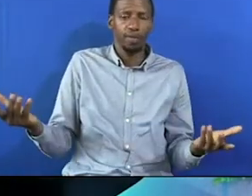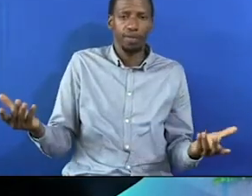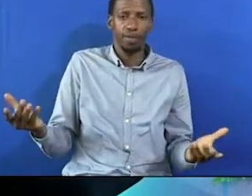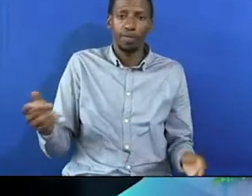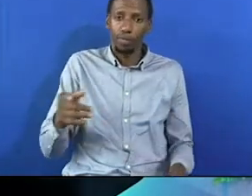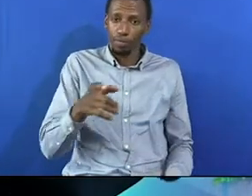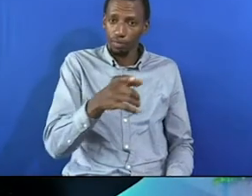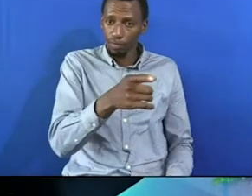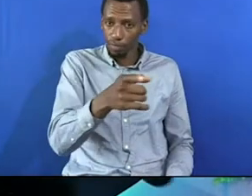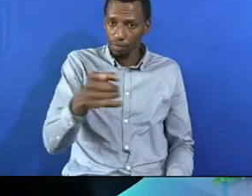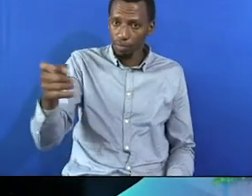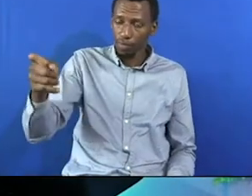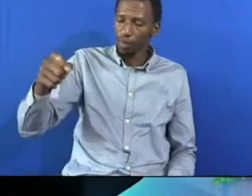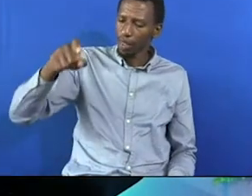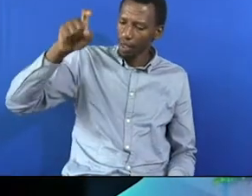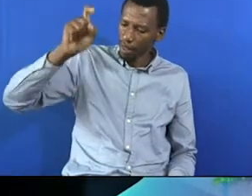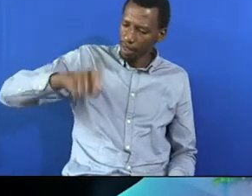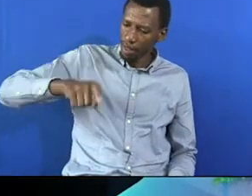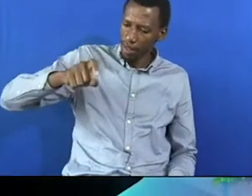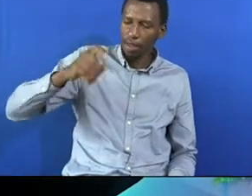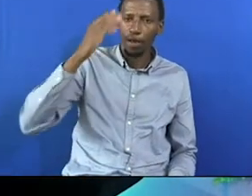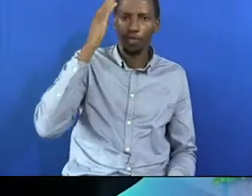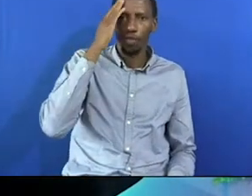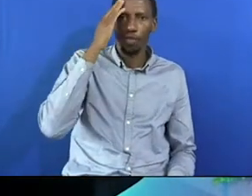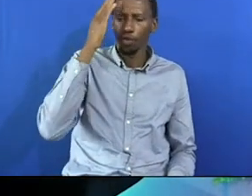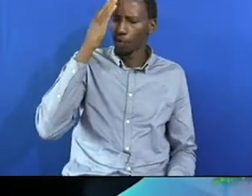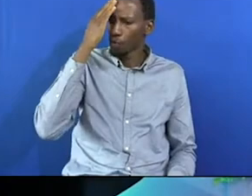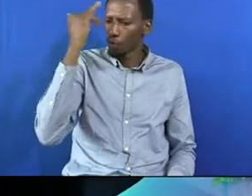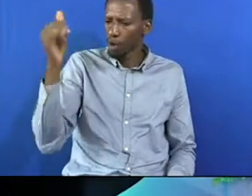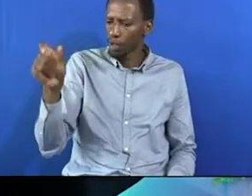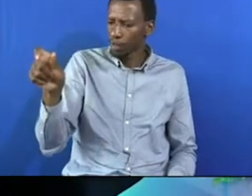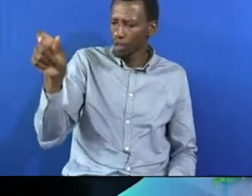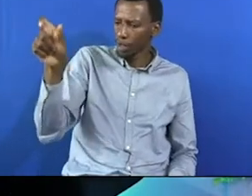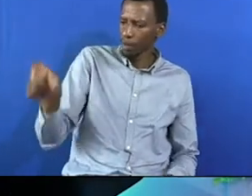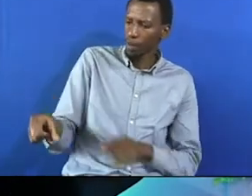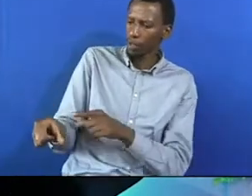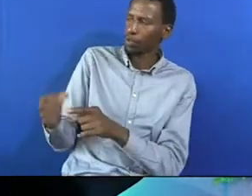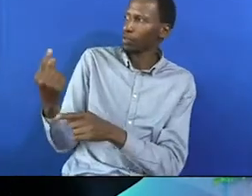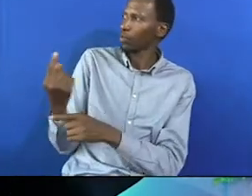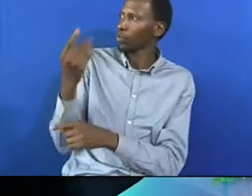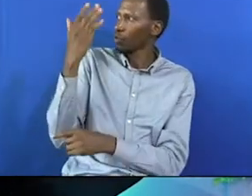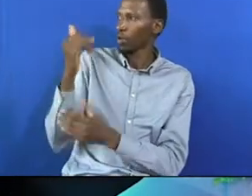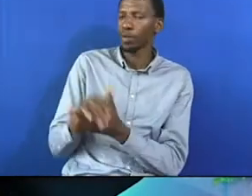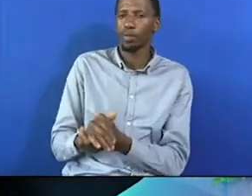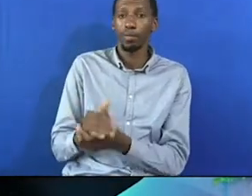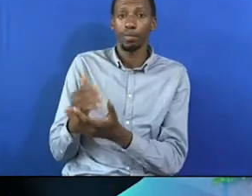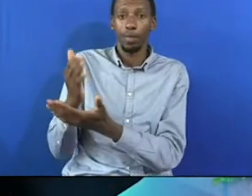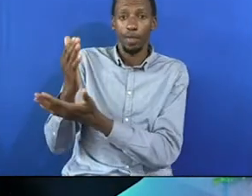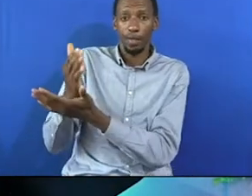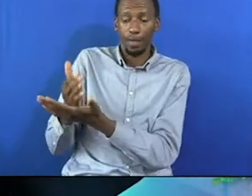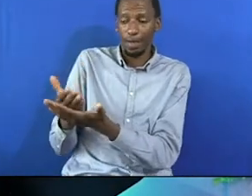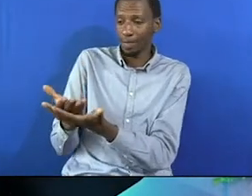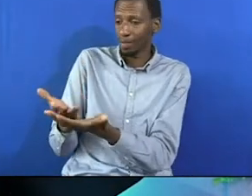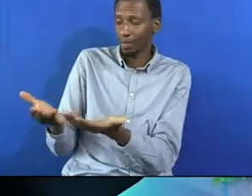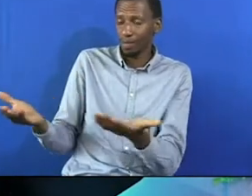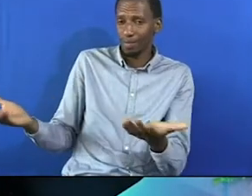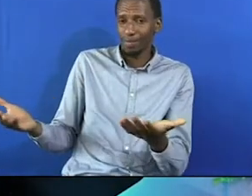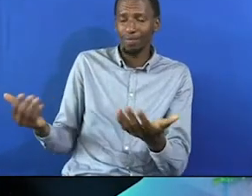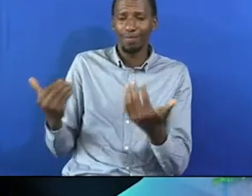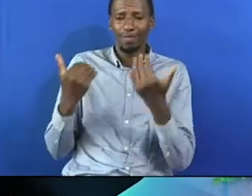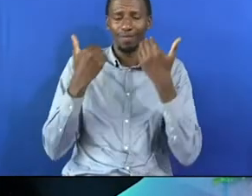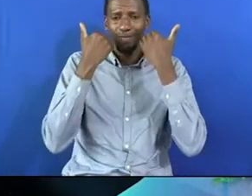You need to know why someone is single. Some have been traumatized